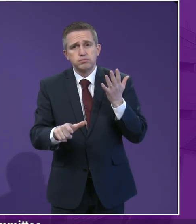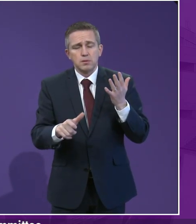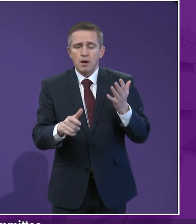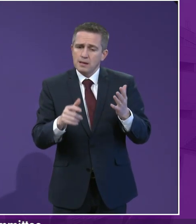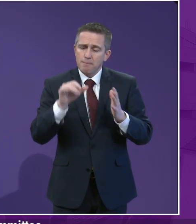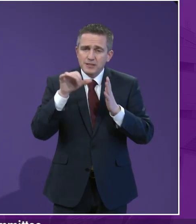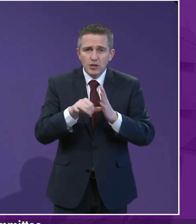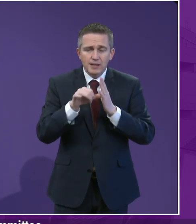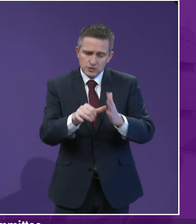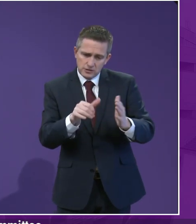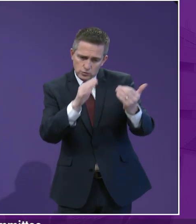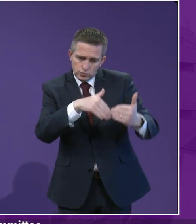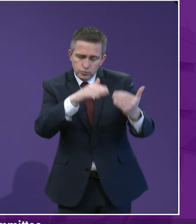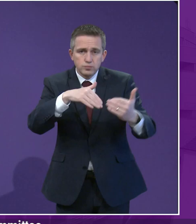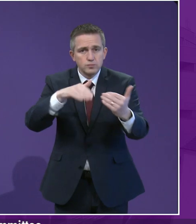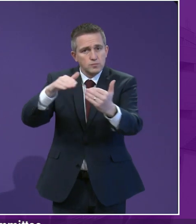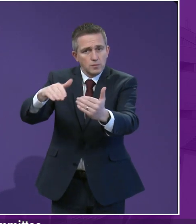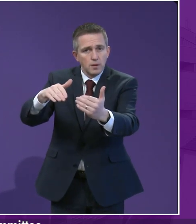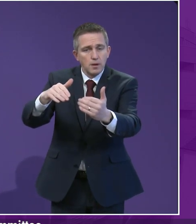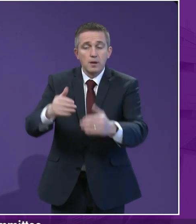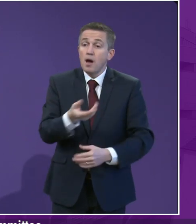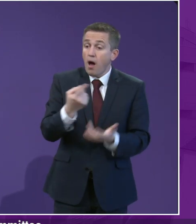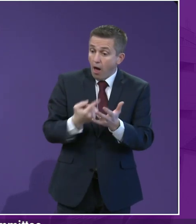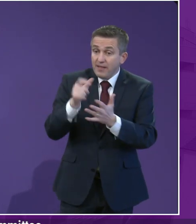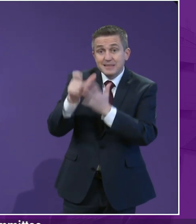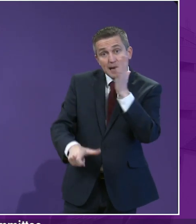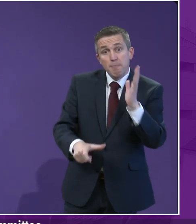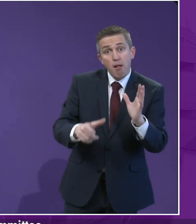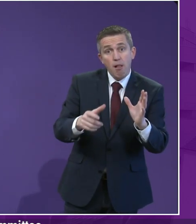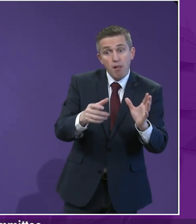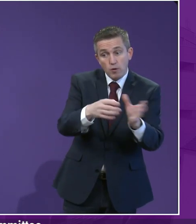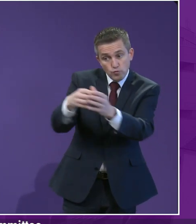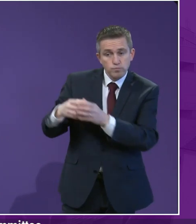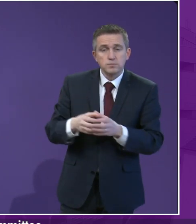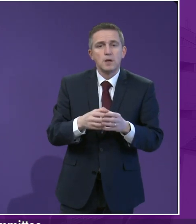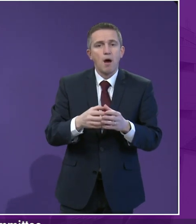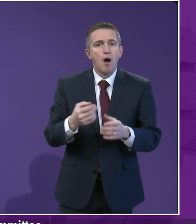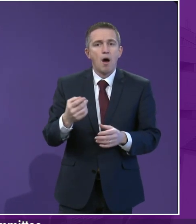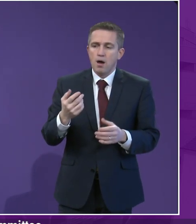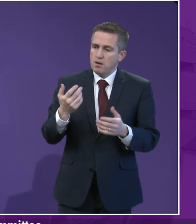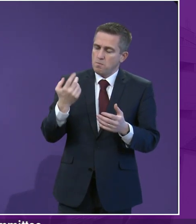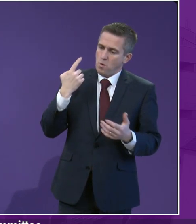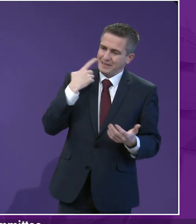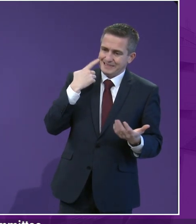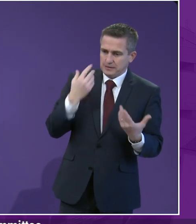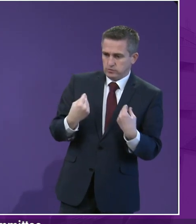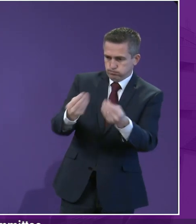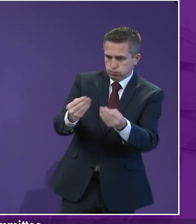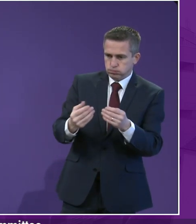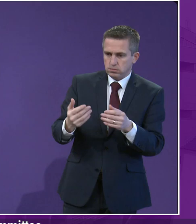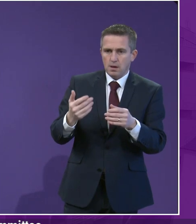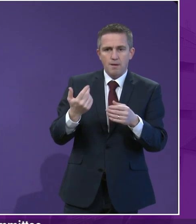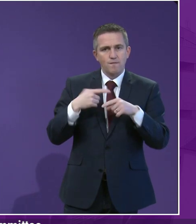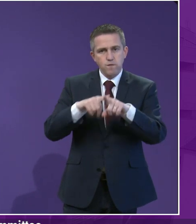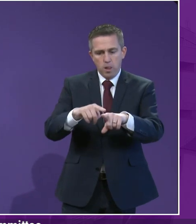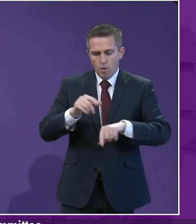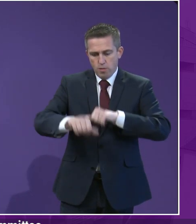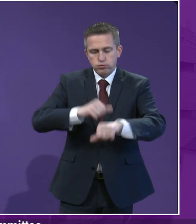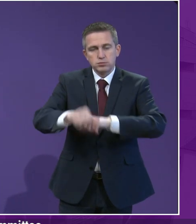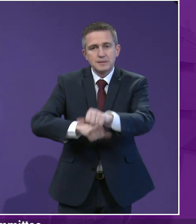those pose more difficulty with providing reasonable adjustments because they tend to be a lot more individualised. So there's